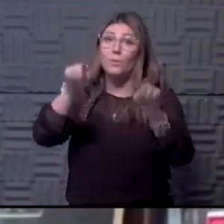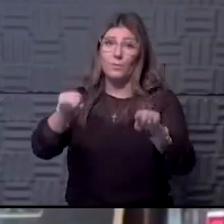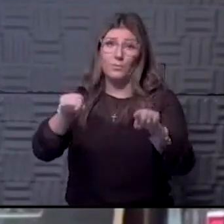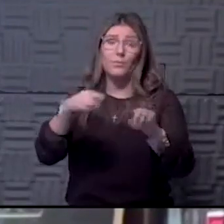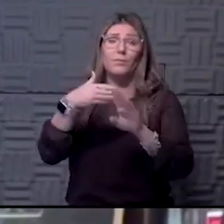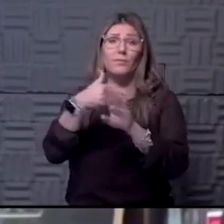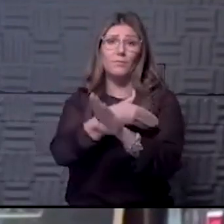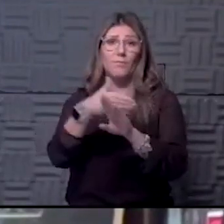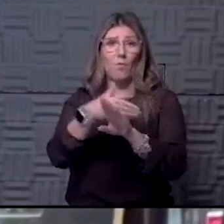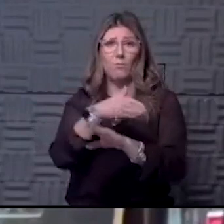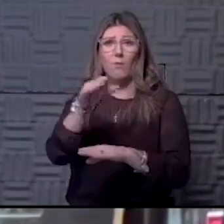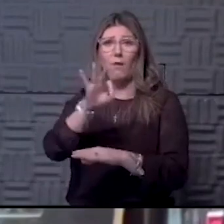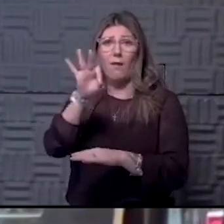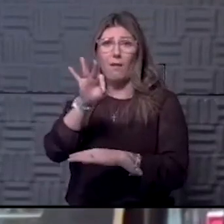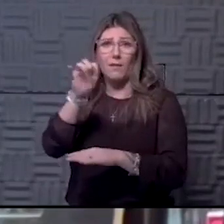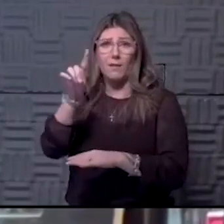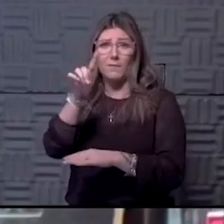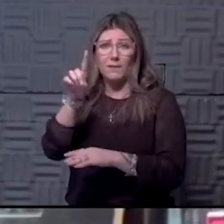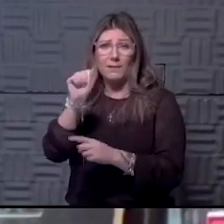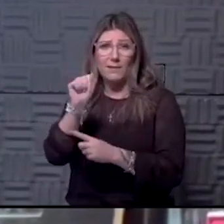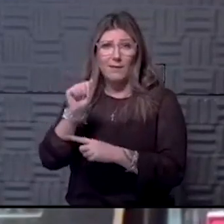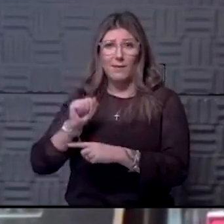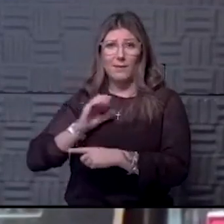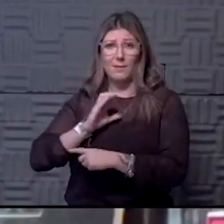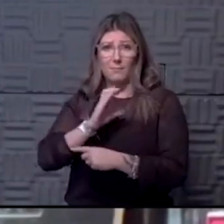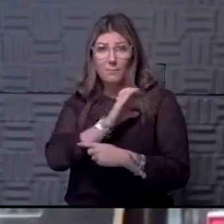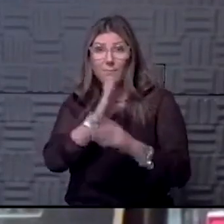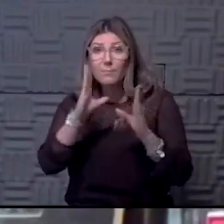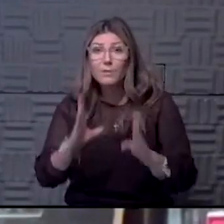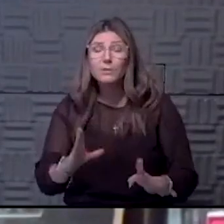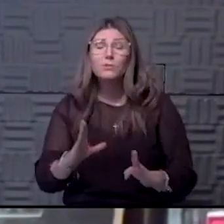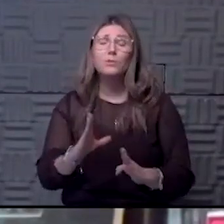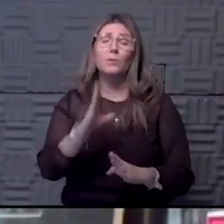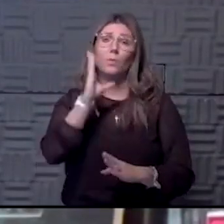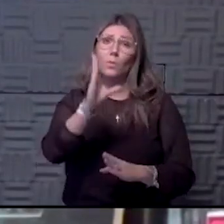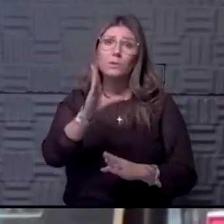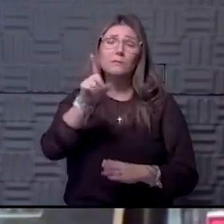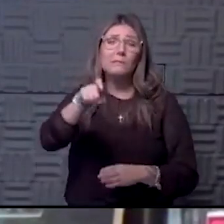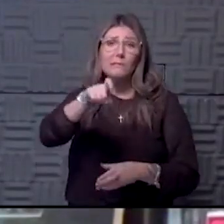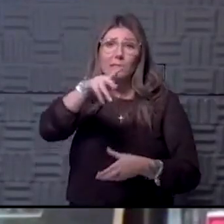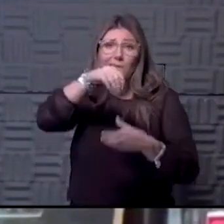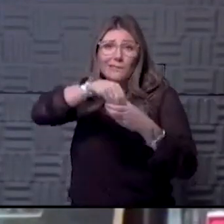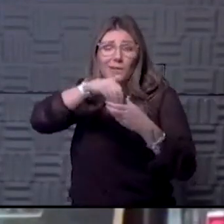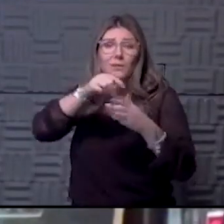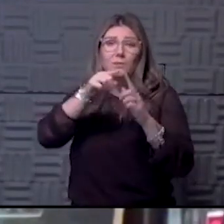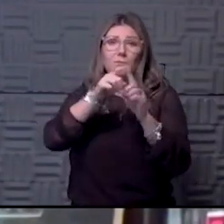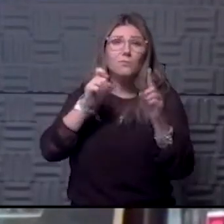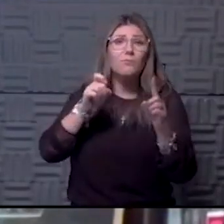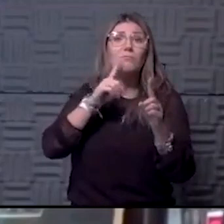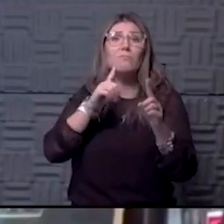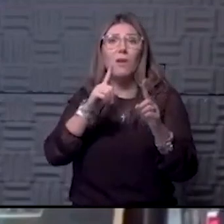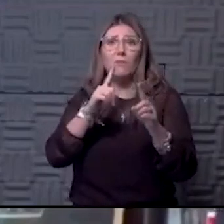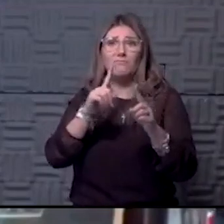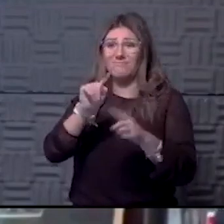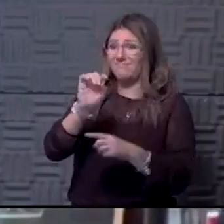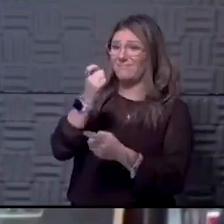former FDA commissioner, and it is something that will take investment by the taxpayers of our country,